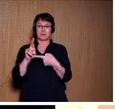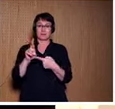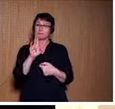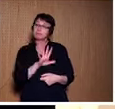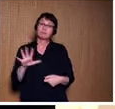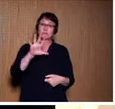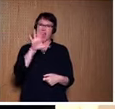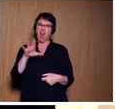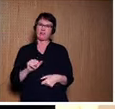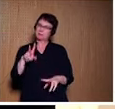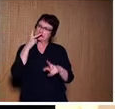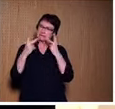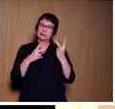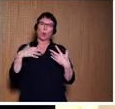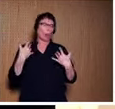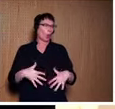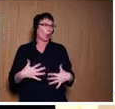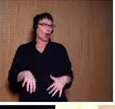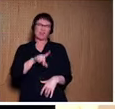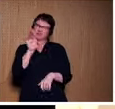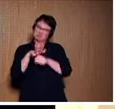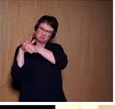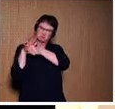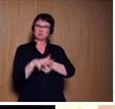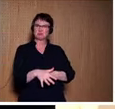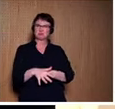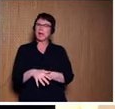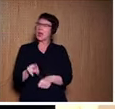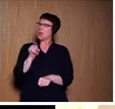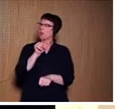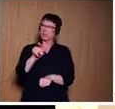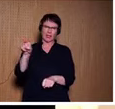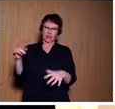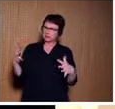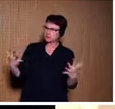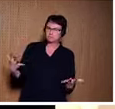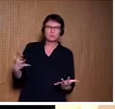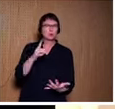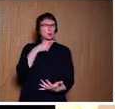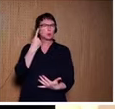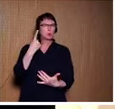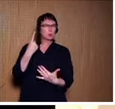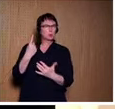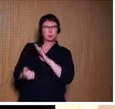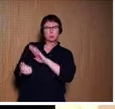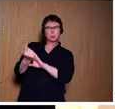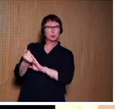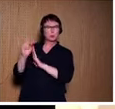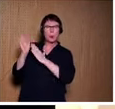region, many of them financed and instigated by U.S. Christian right